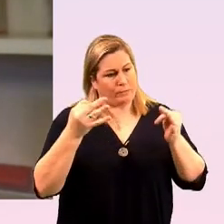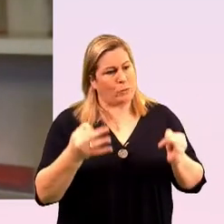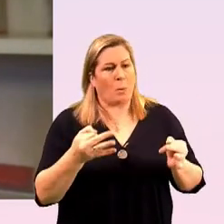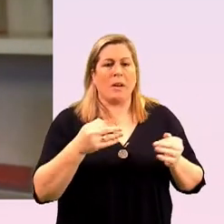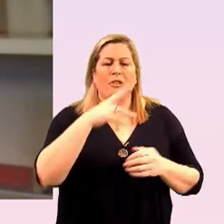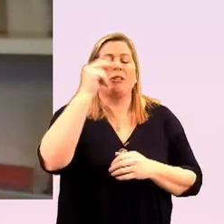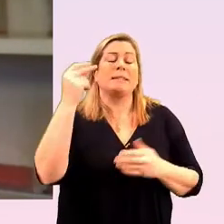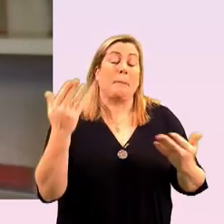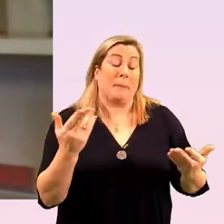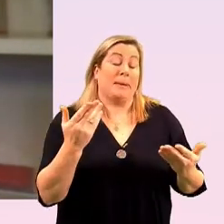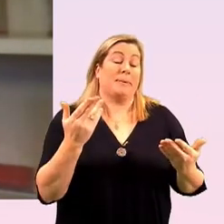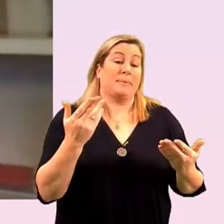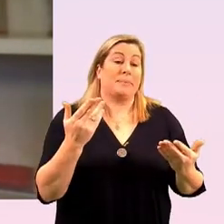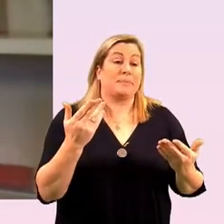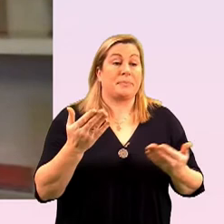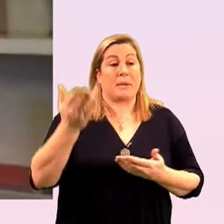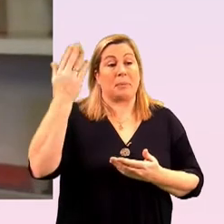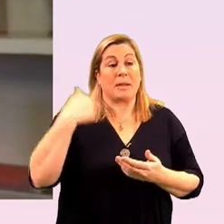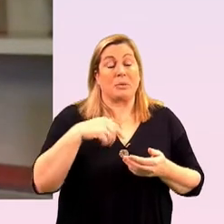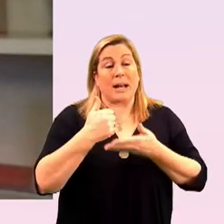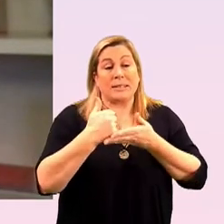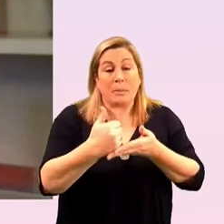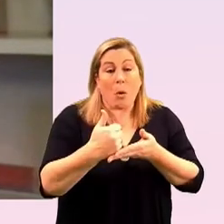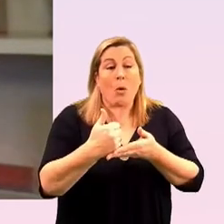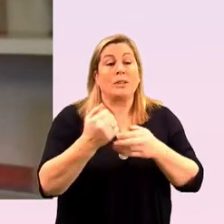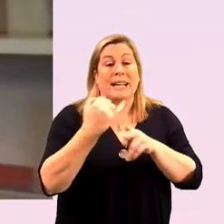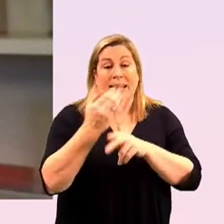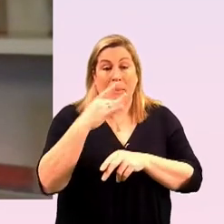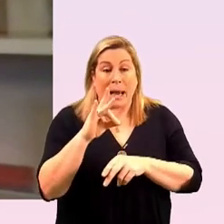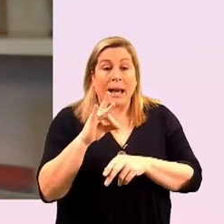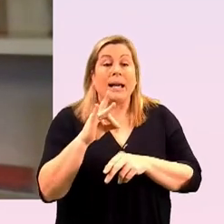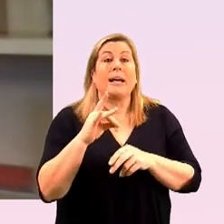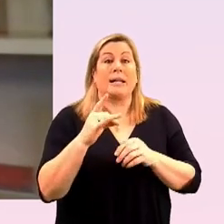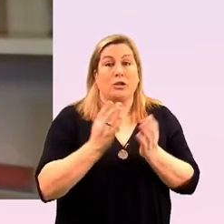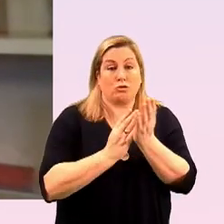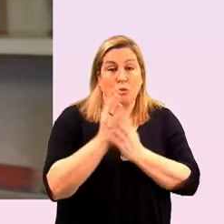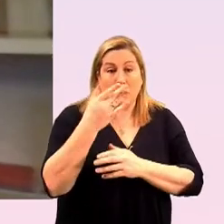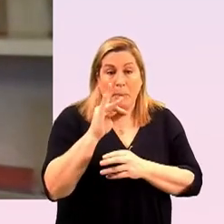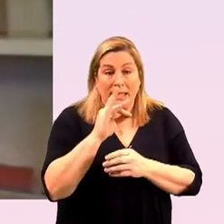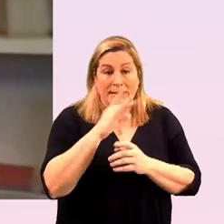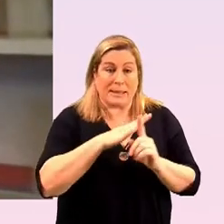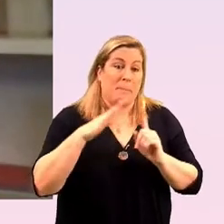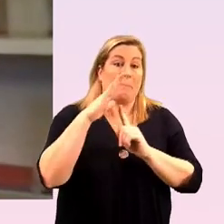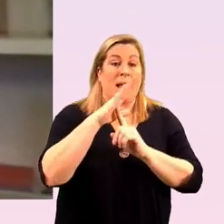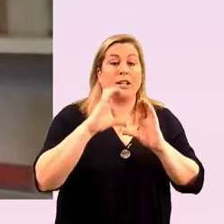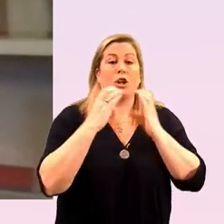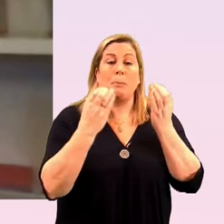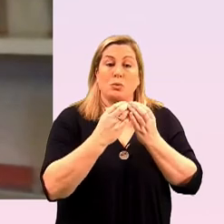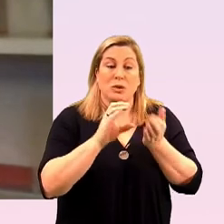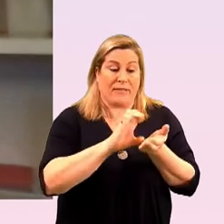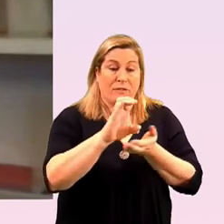there would have been support for, you know, through the bank's main community funding